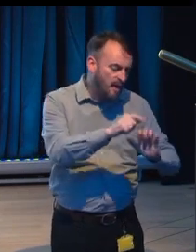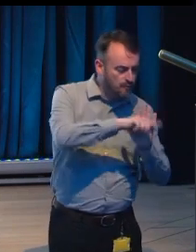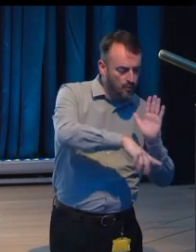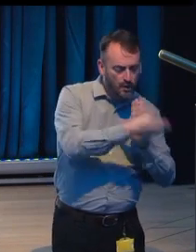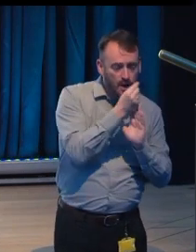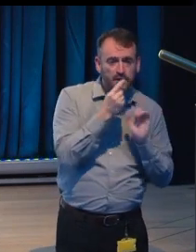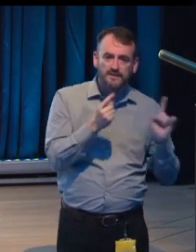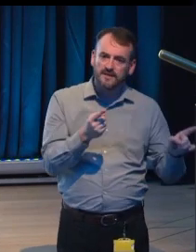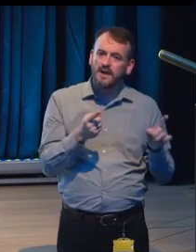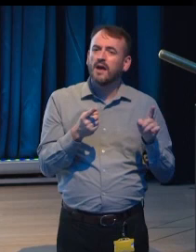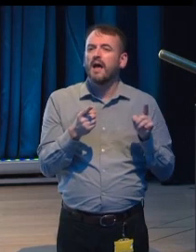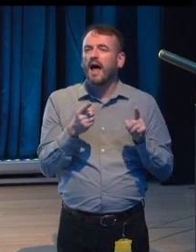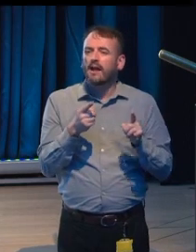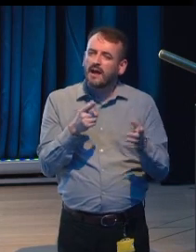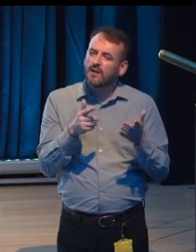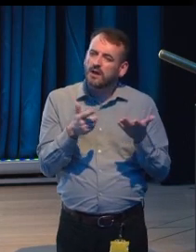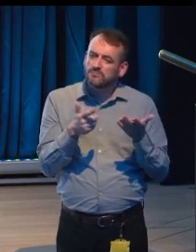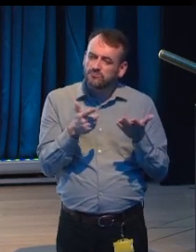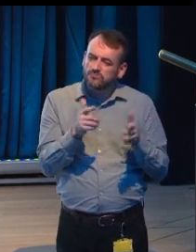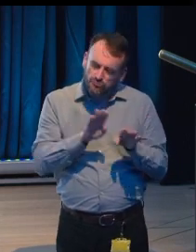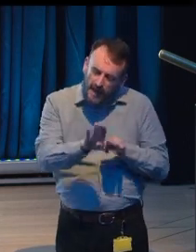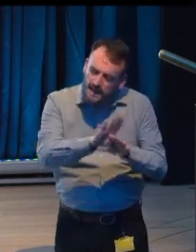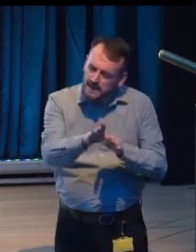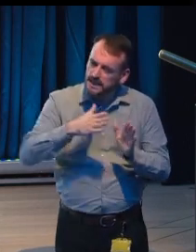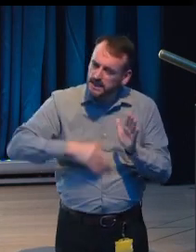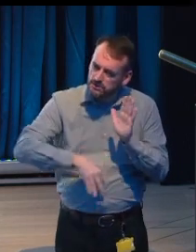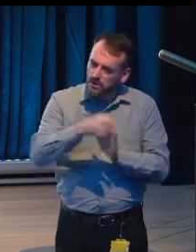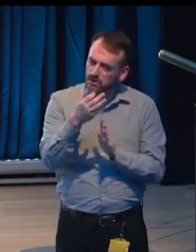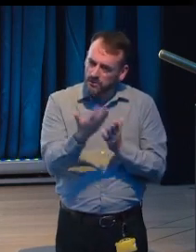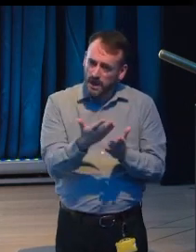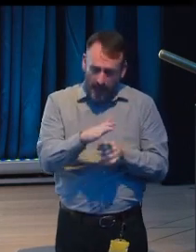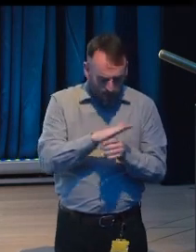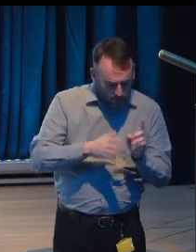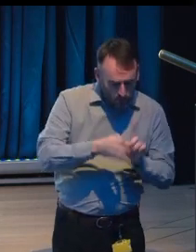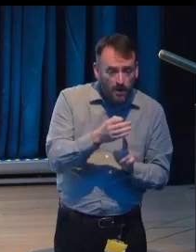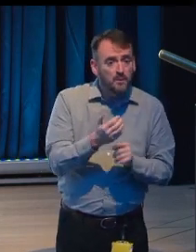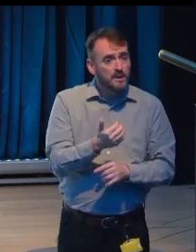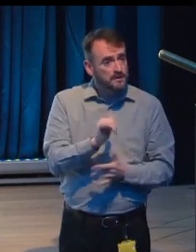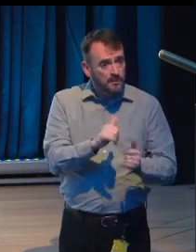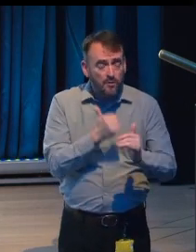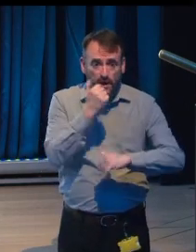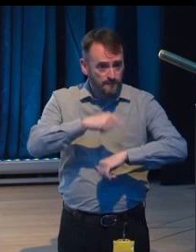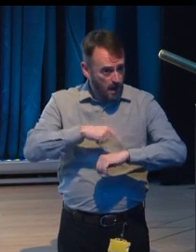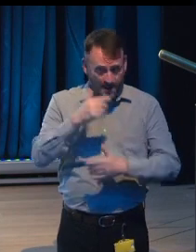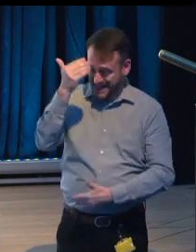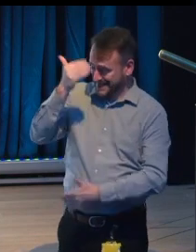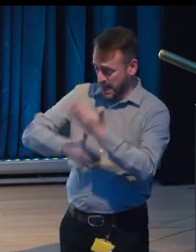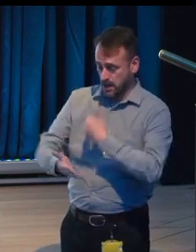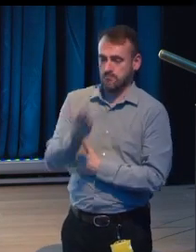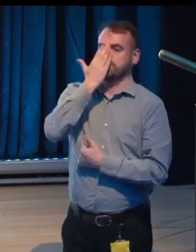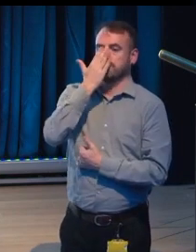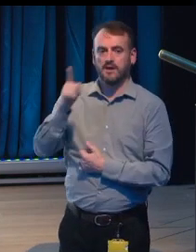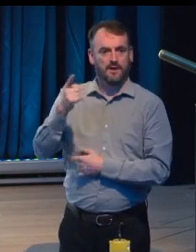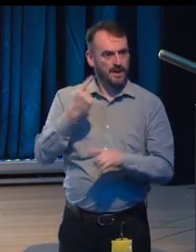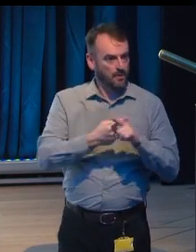to practice, things to improve on and get better at, but there won't always be time. So deadlines mean that you will have to learn and get better